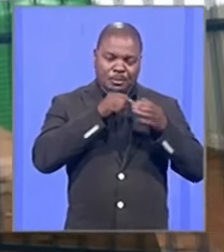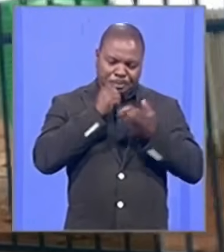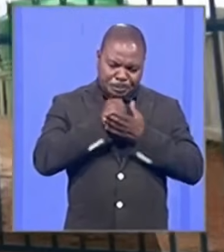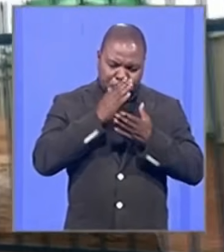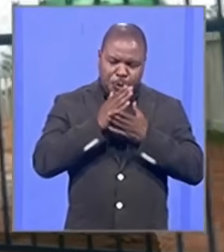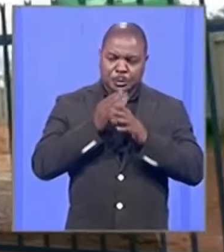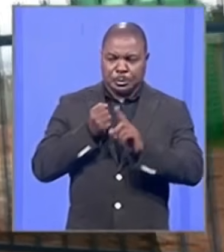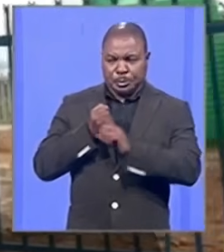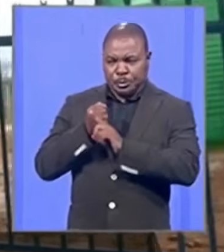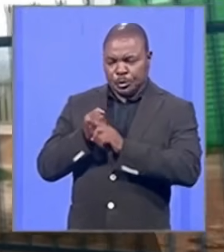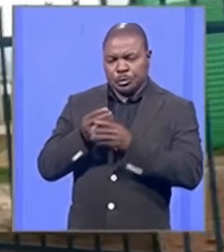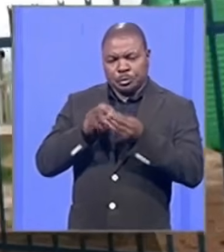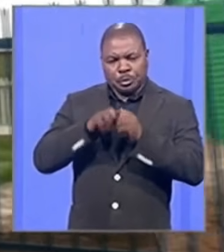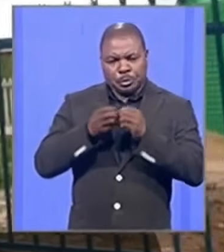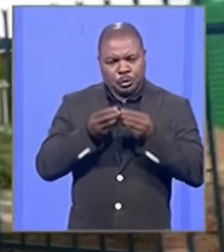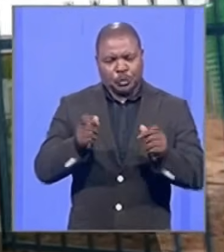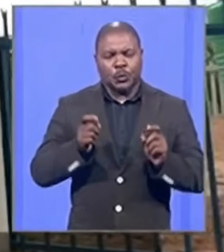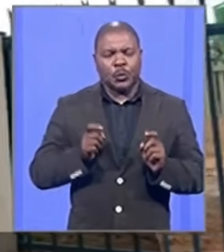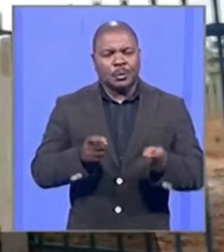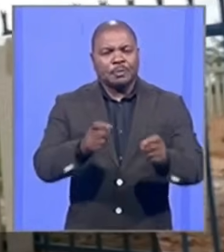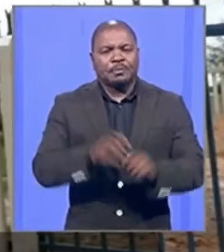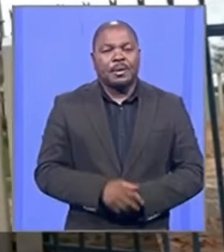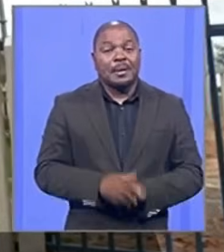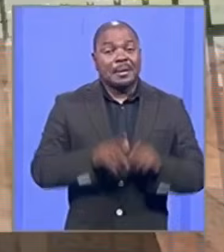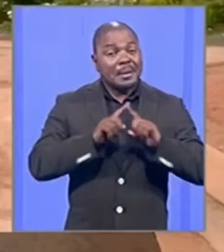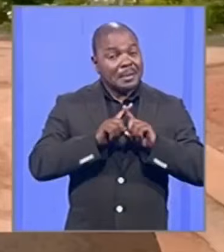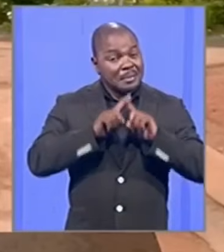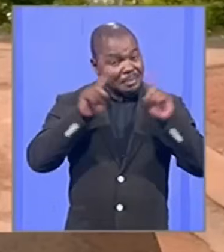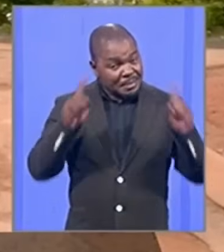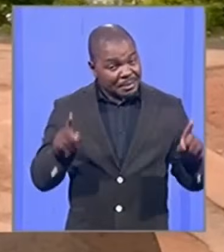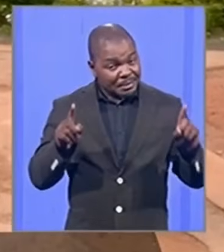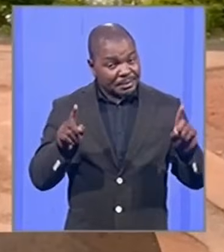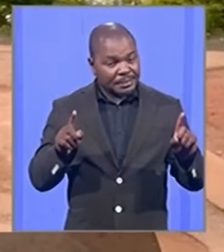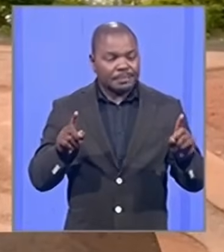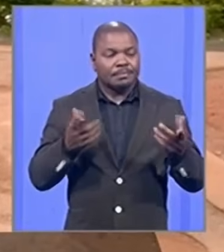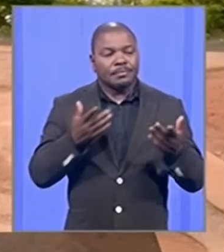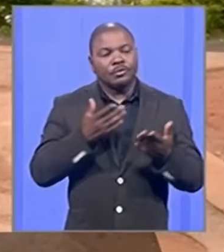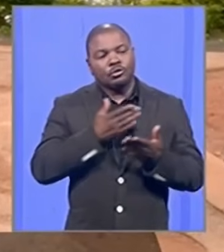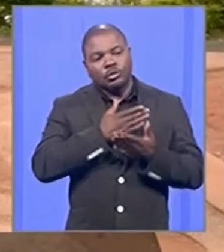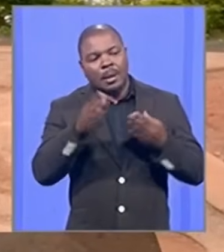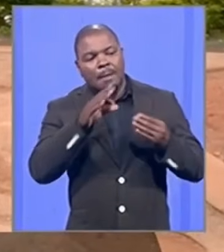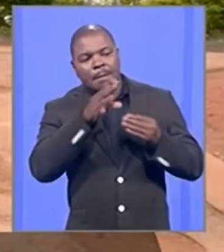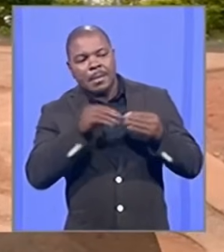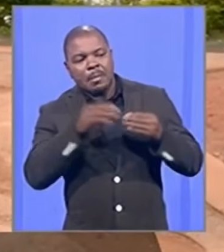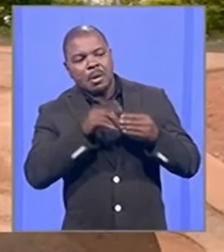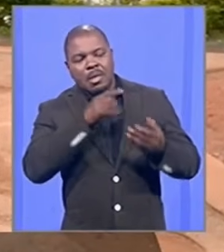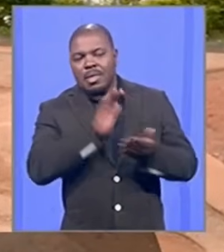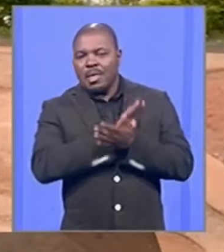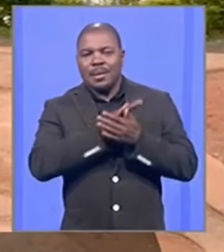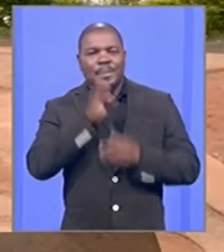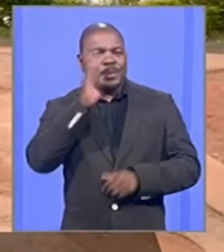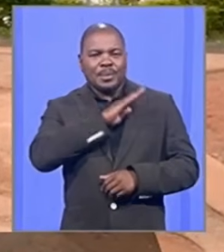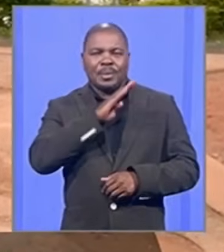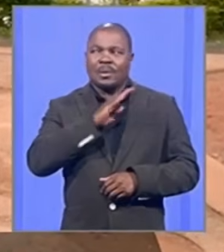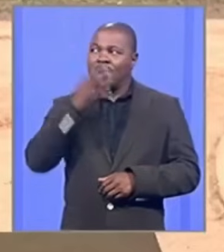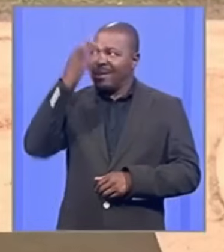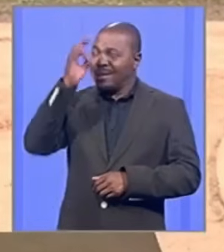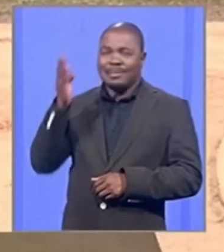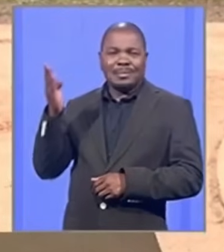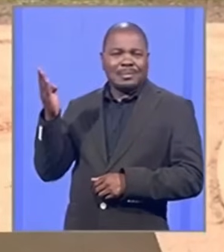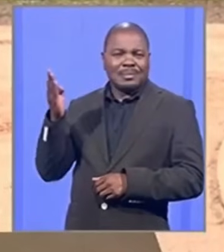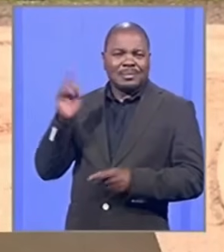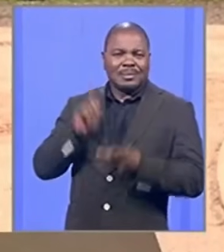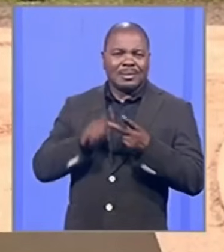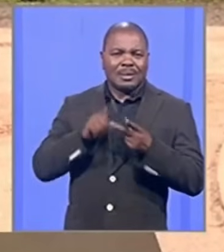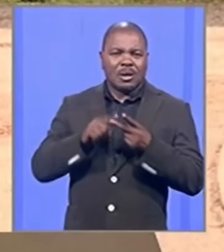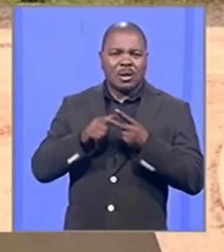bothata bona bo rarollwa ka potlako. Fela ditho tse ding ha di a kgotsofalla ka moo mmuso go